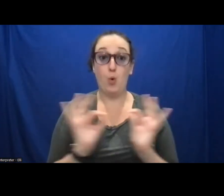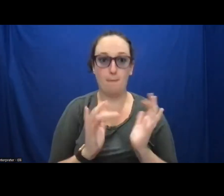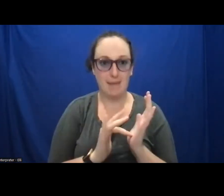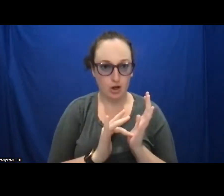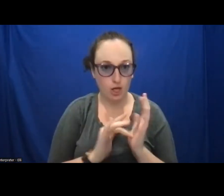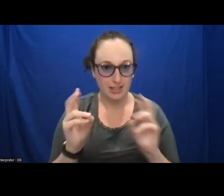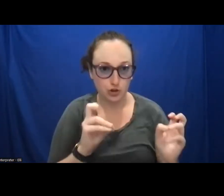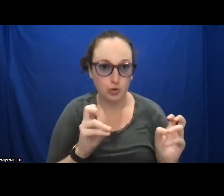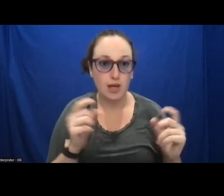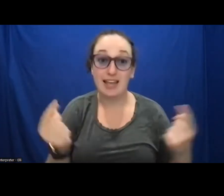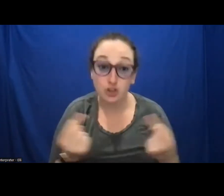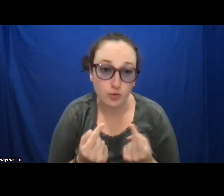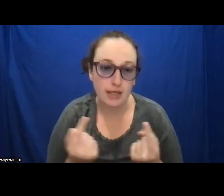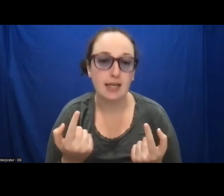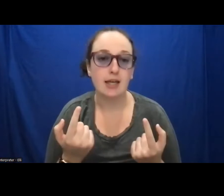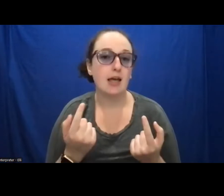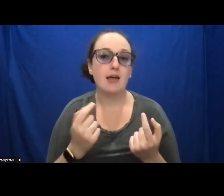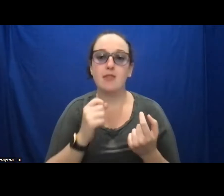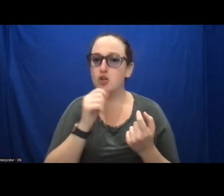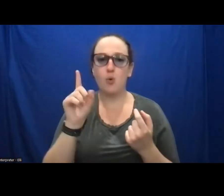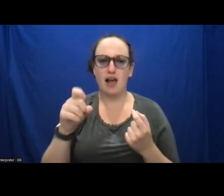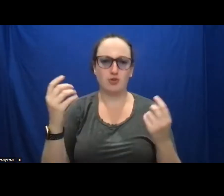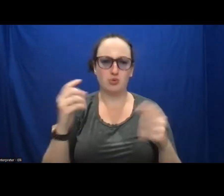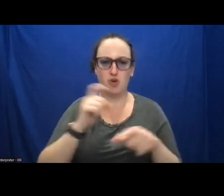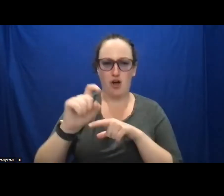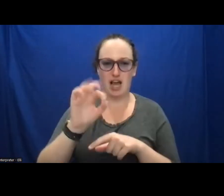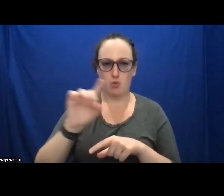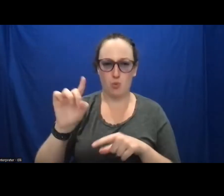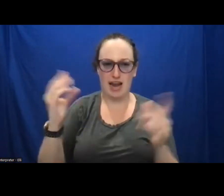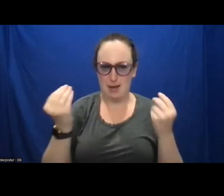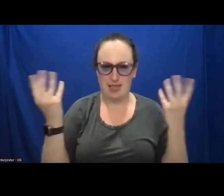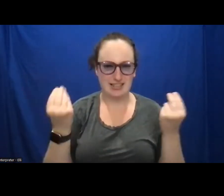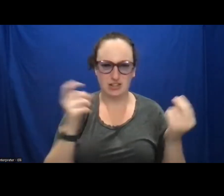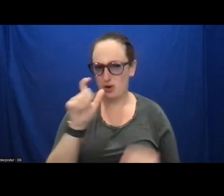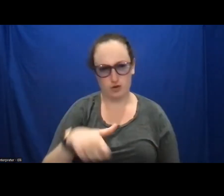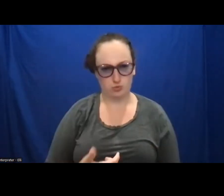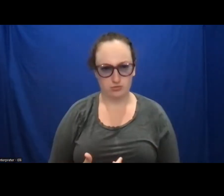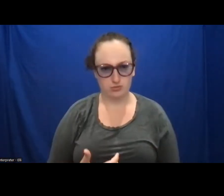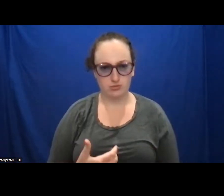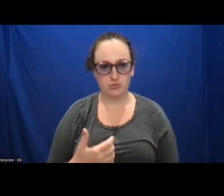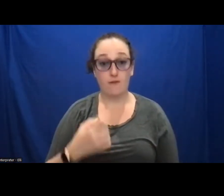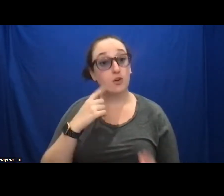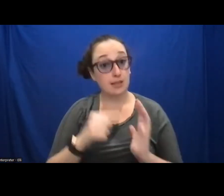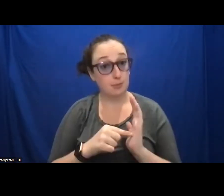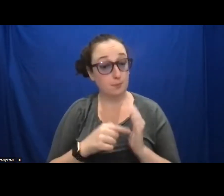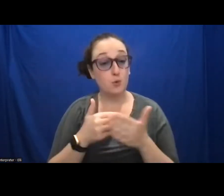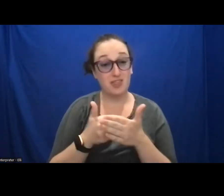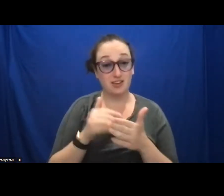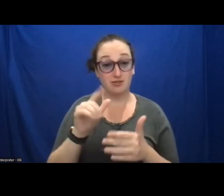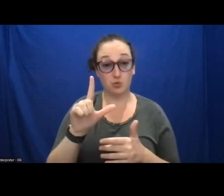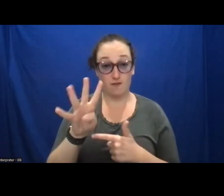concern, they don't have to go by ambulance. So, for example, within the first 24